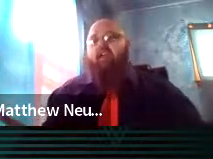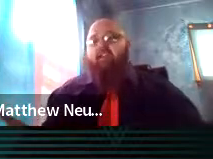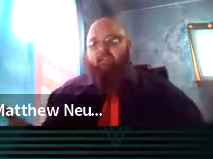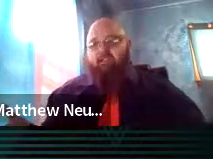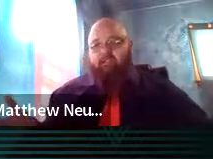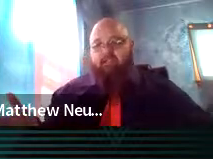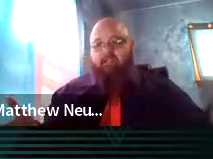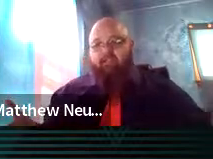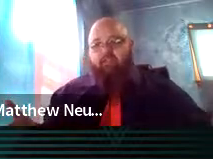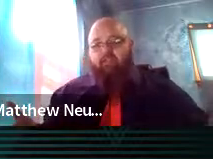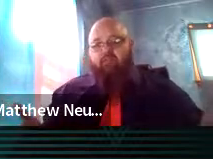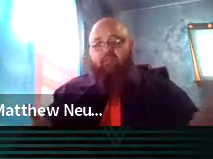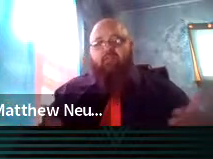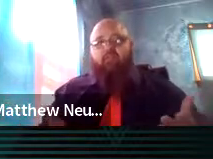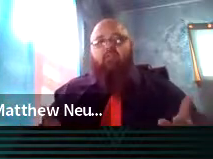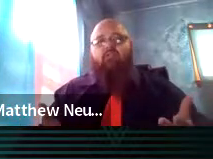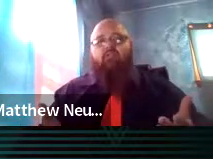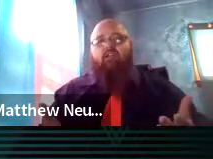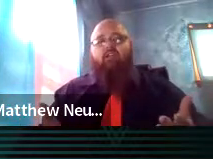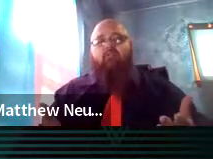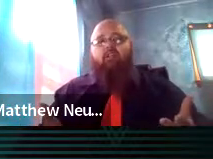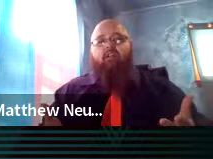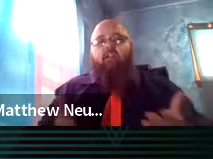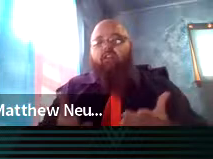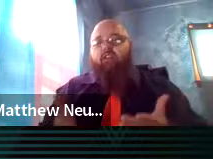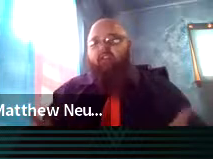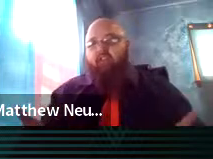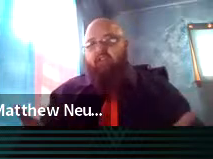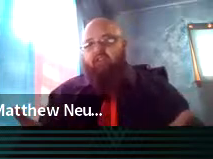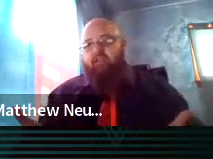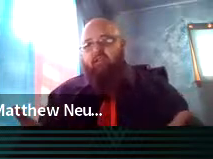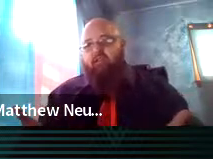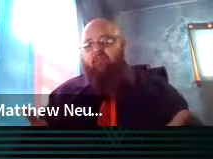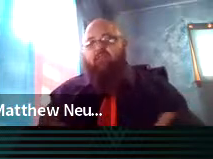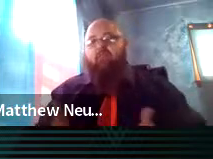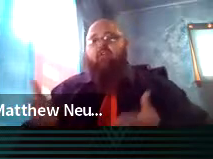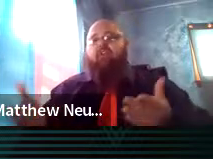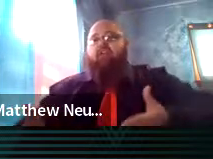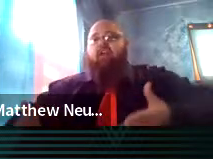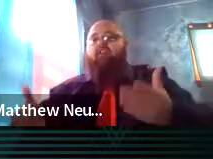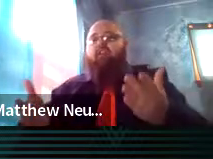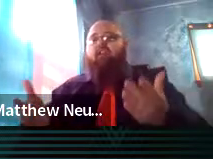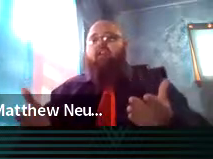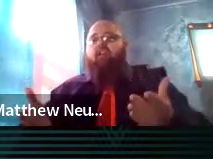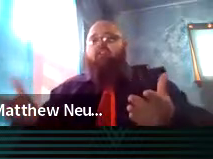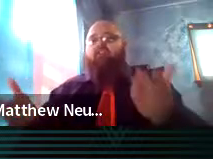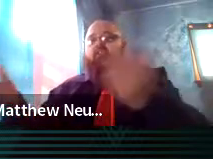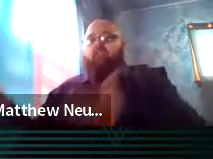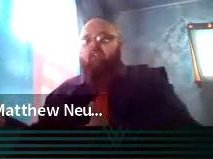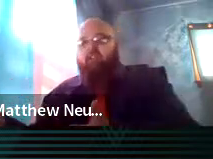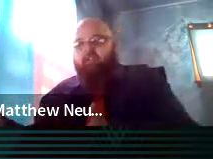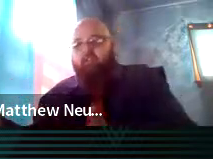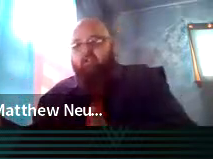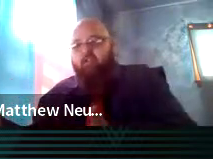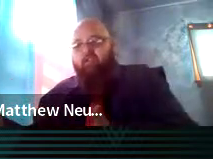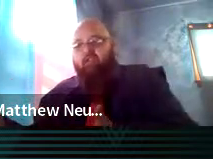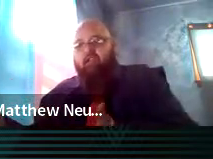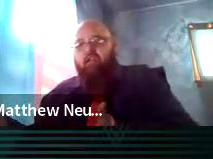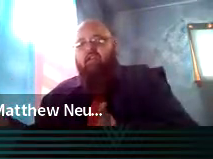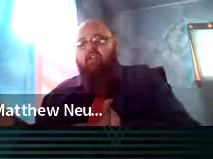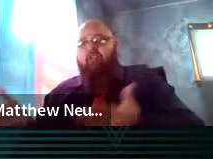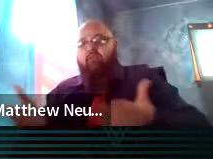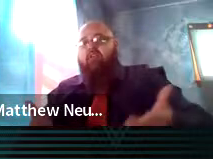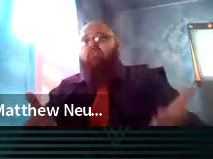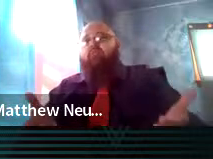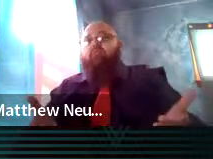even access to the teenagers. And we were told, if you have sex before you have a heterosexual marriage,